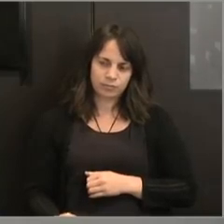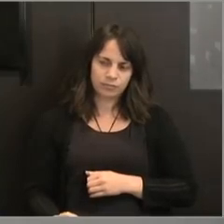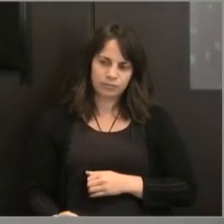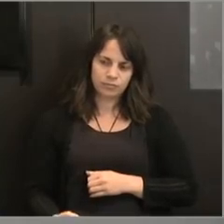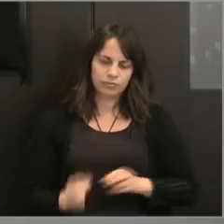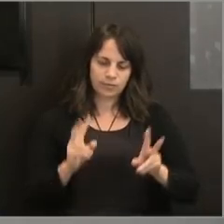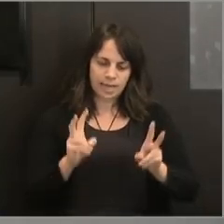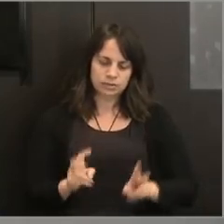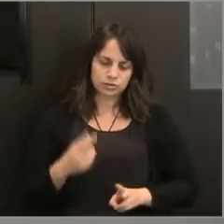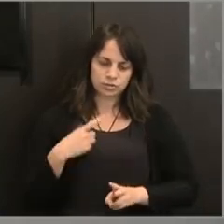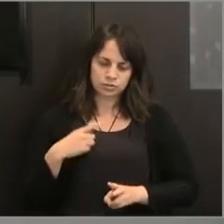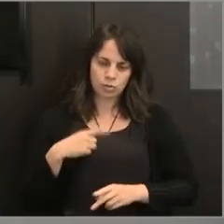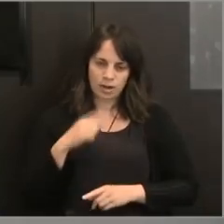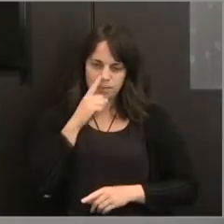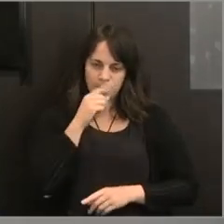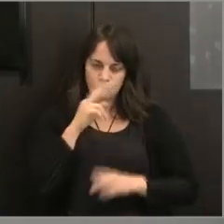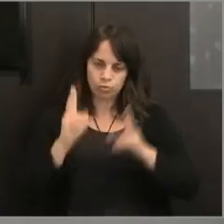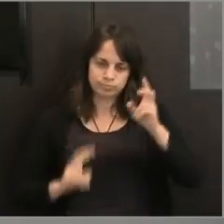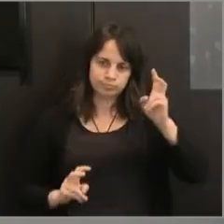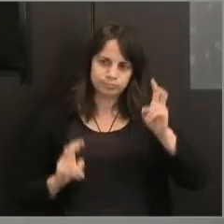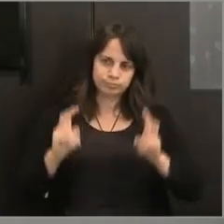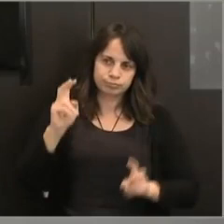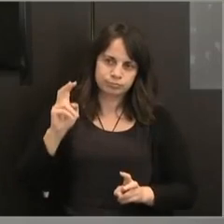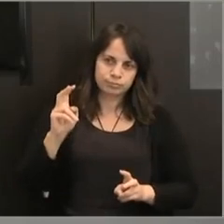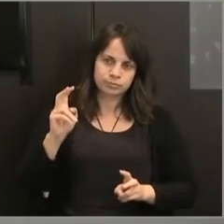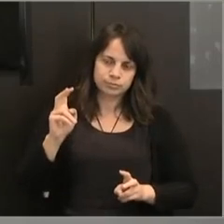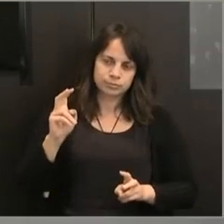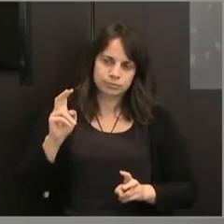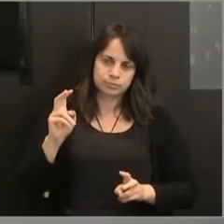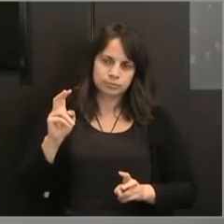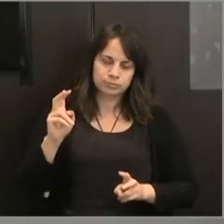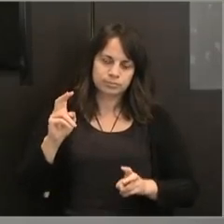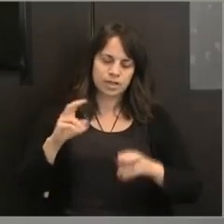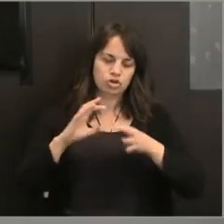misinterpret the notion of collectivity in tikanga.